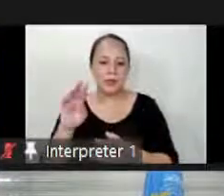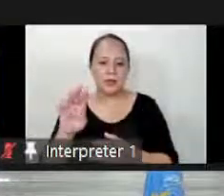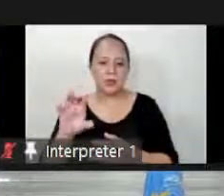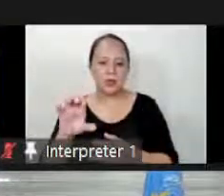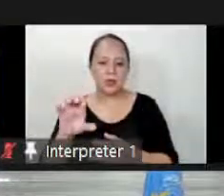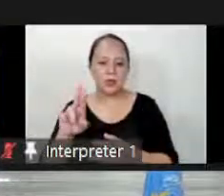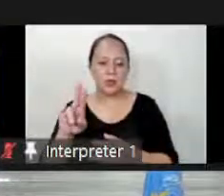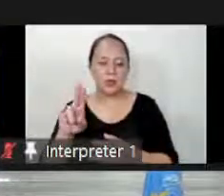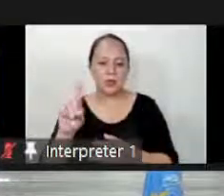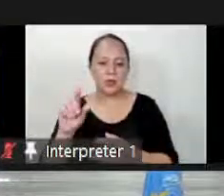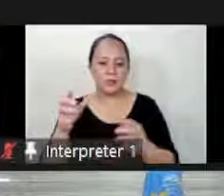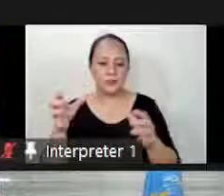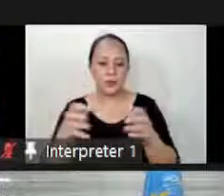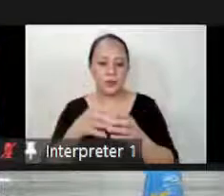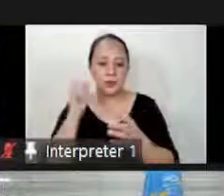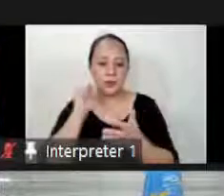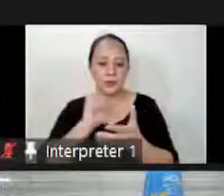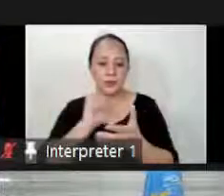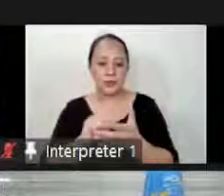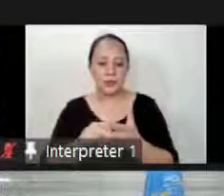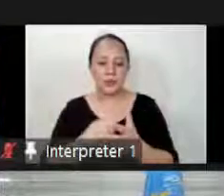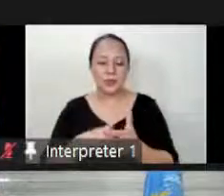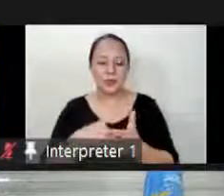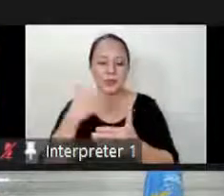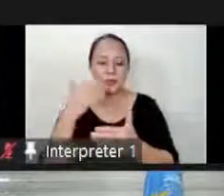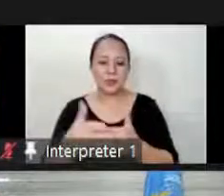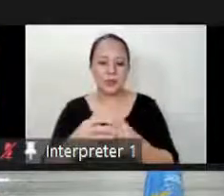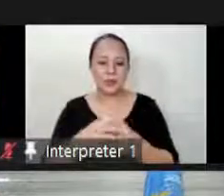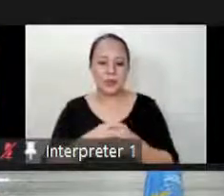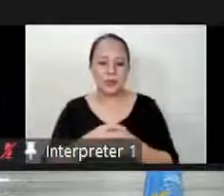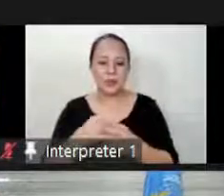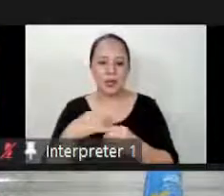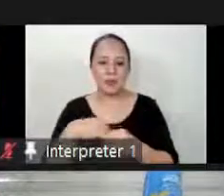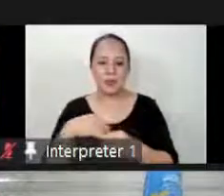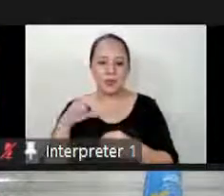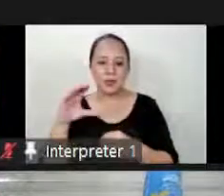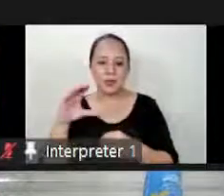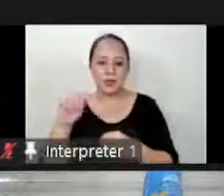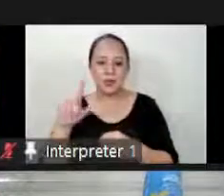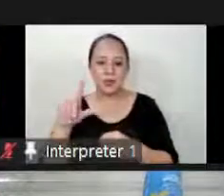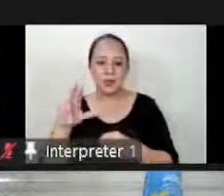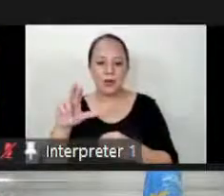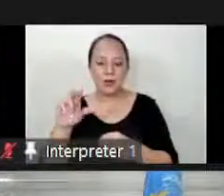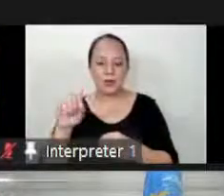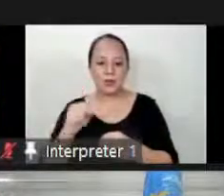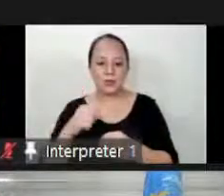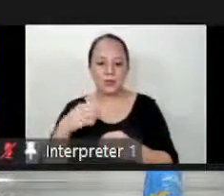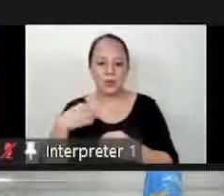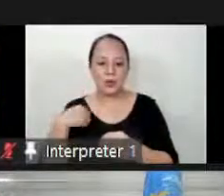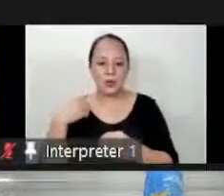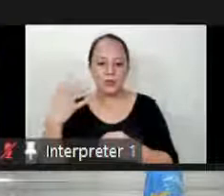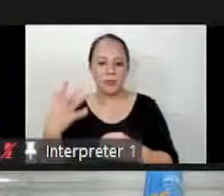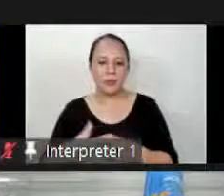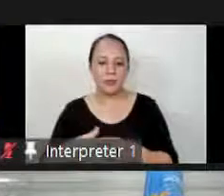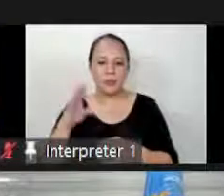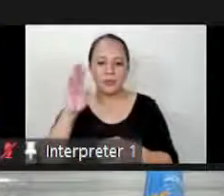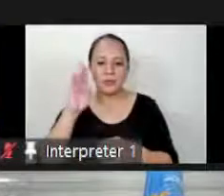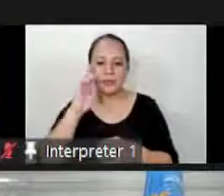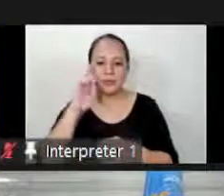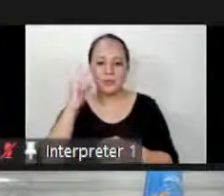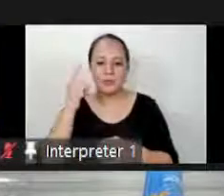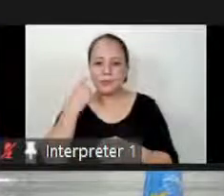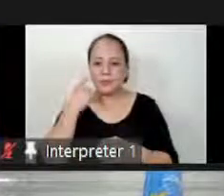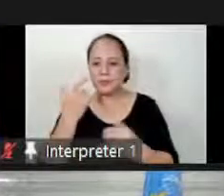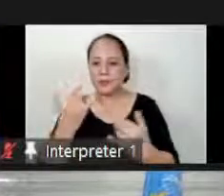Committee Secretary. And we have also Mr. John Carlos of the Office of Senator Bongo. So I